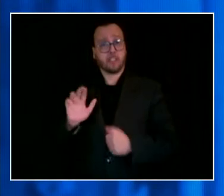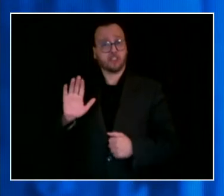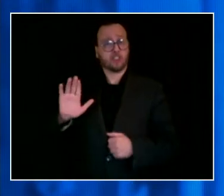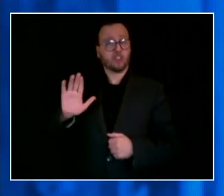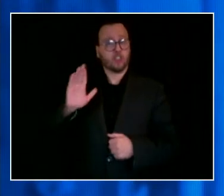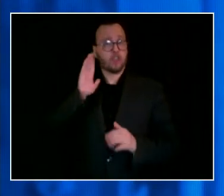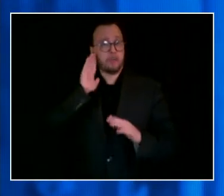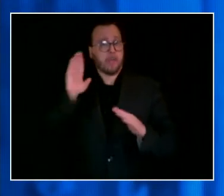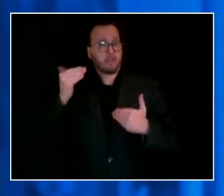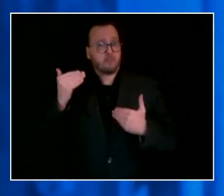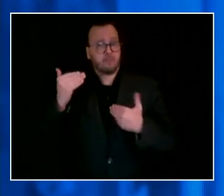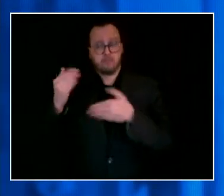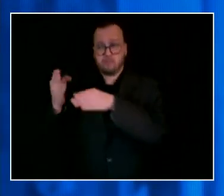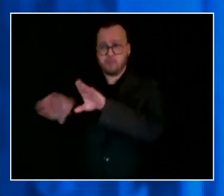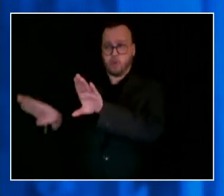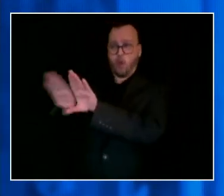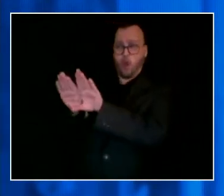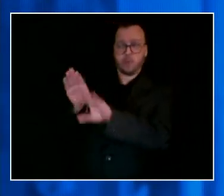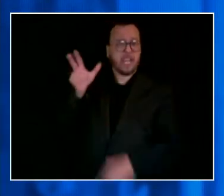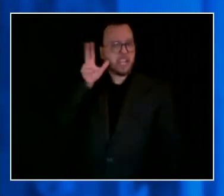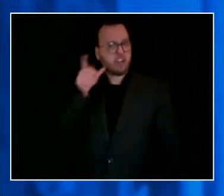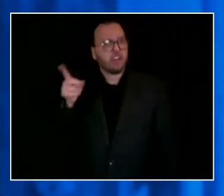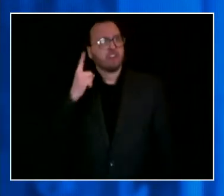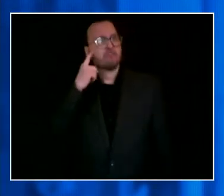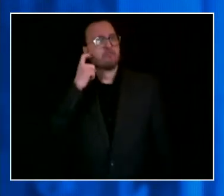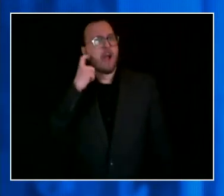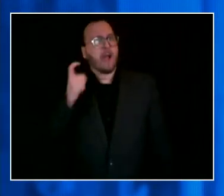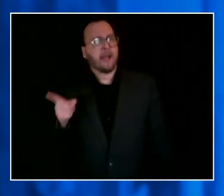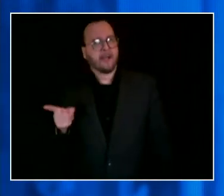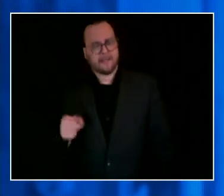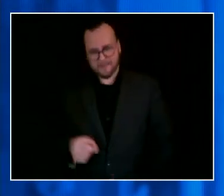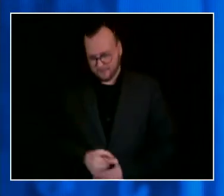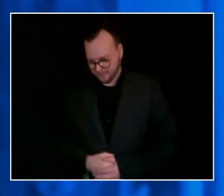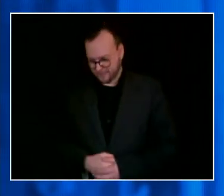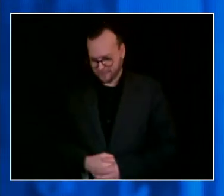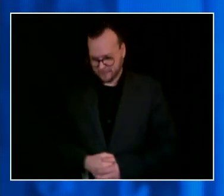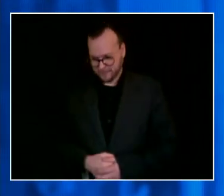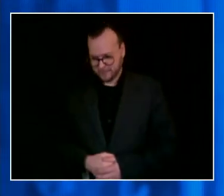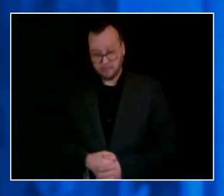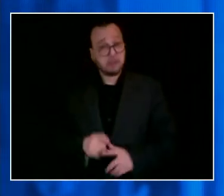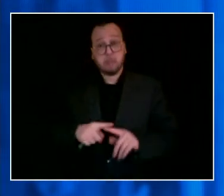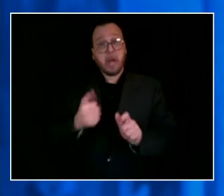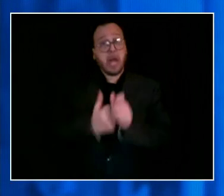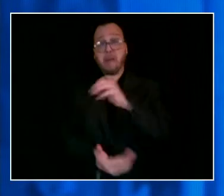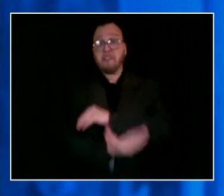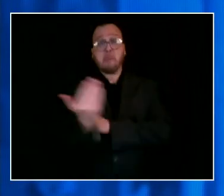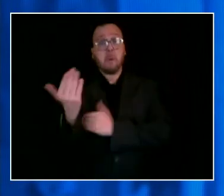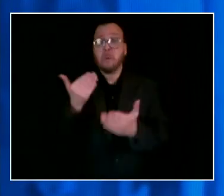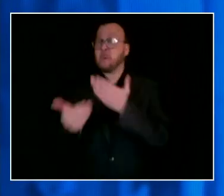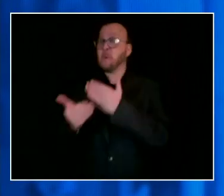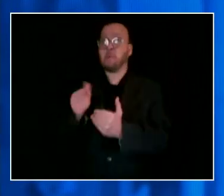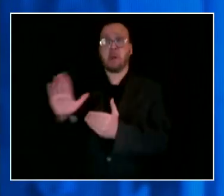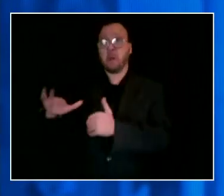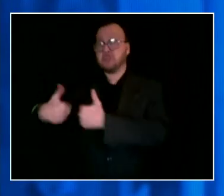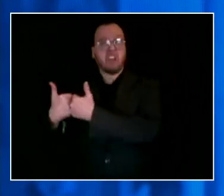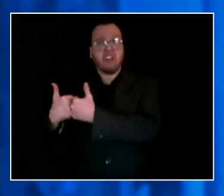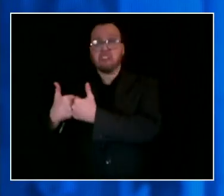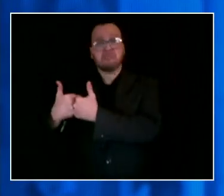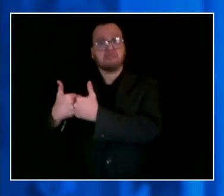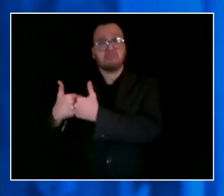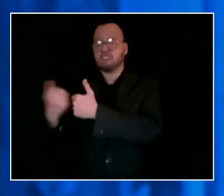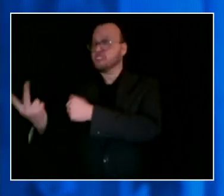bedroom with the door closed and I would hear her crying. But every morning, no matter how challenging it was, she got